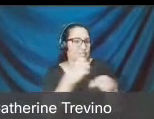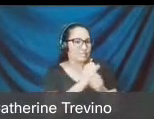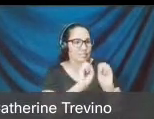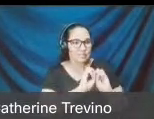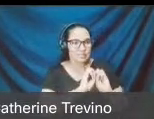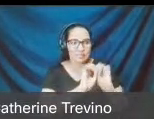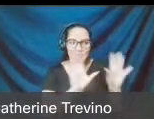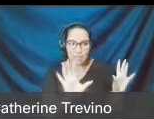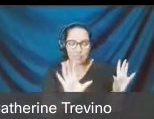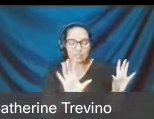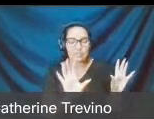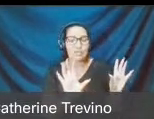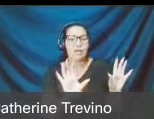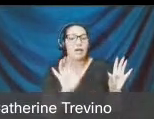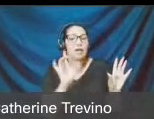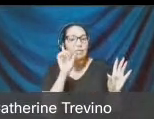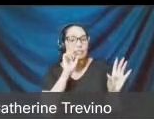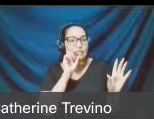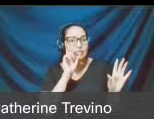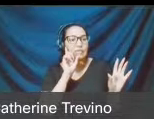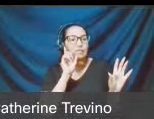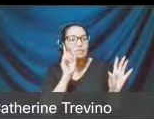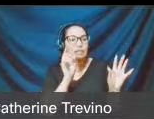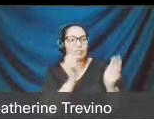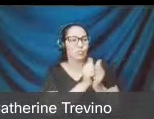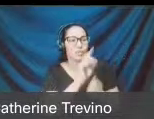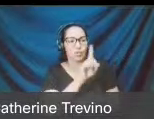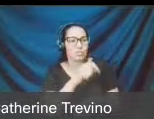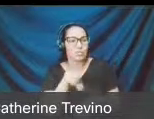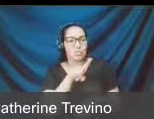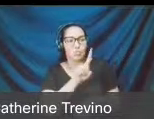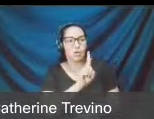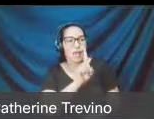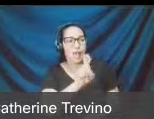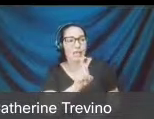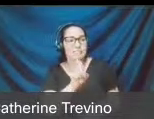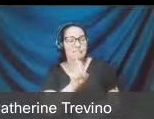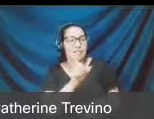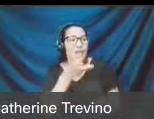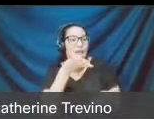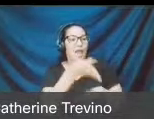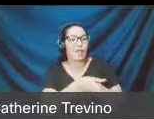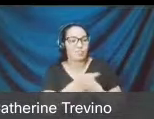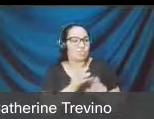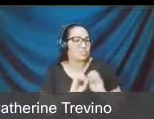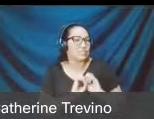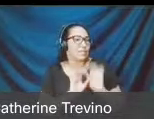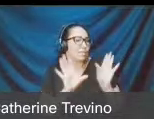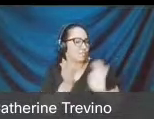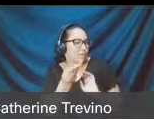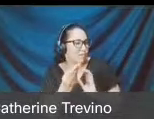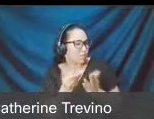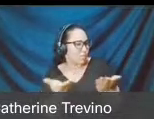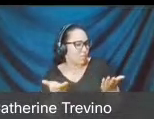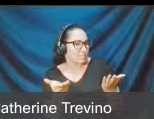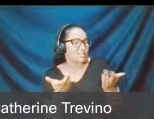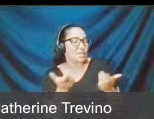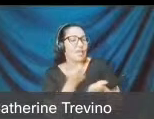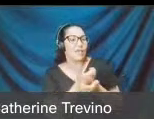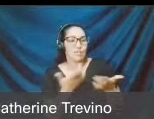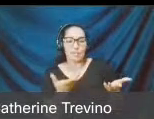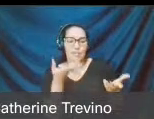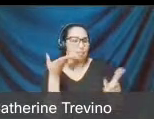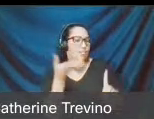think that even with the questions that you were asked this evening after, just to clarify a few things, everything was